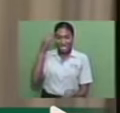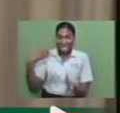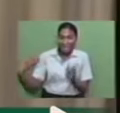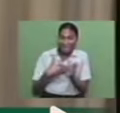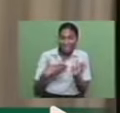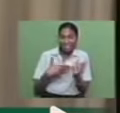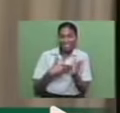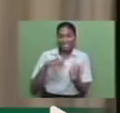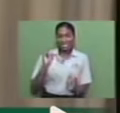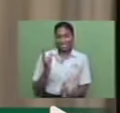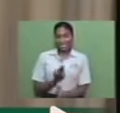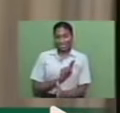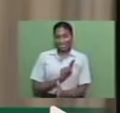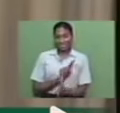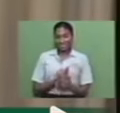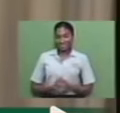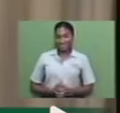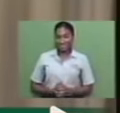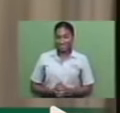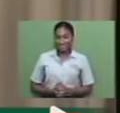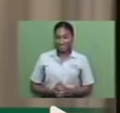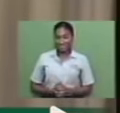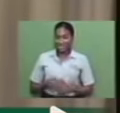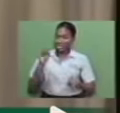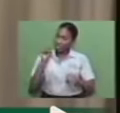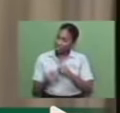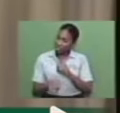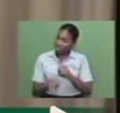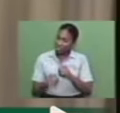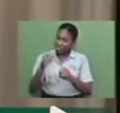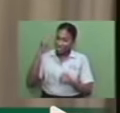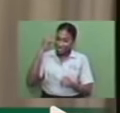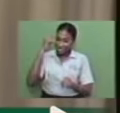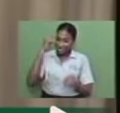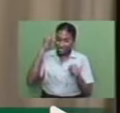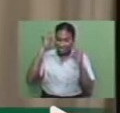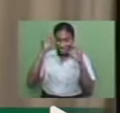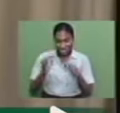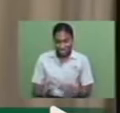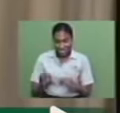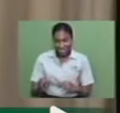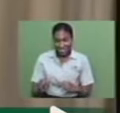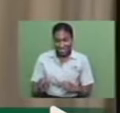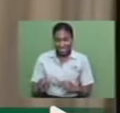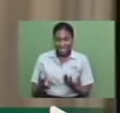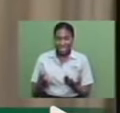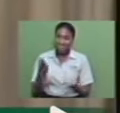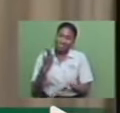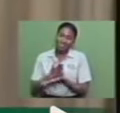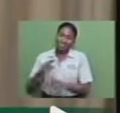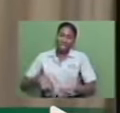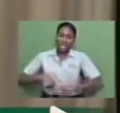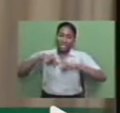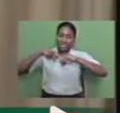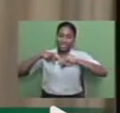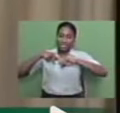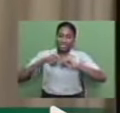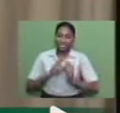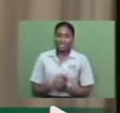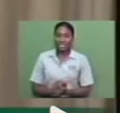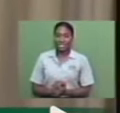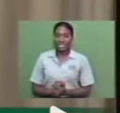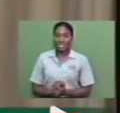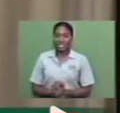approach by reverting to personal insults, baseless allegations against some. So I will leave this